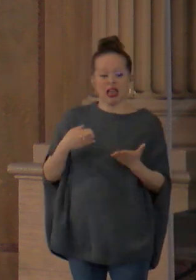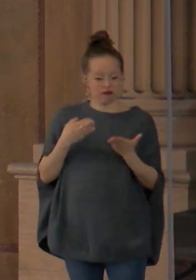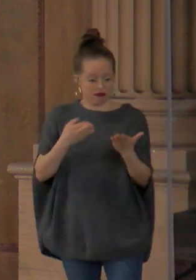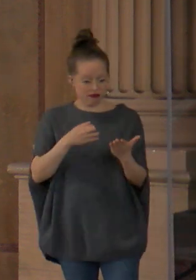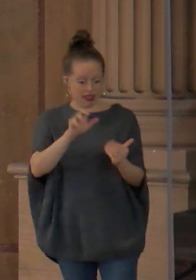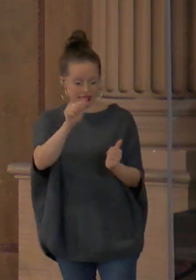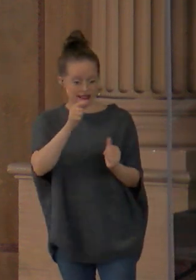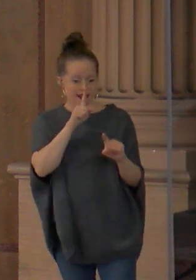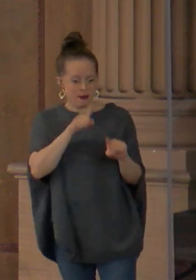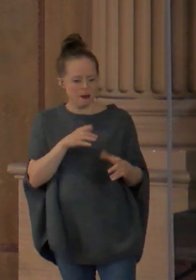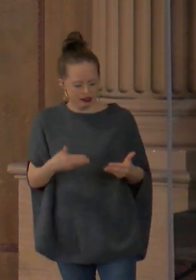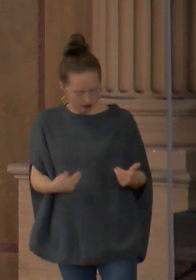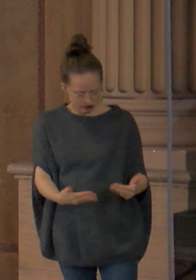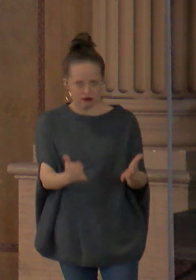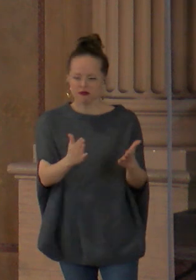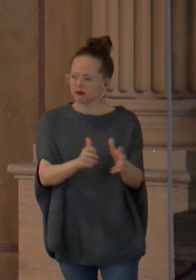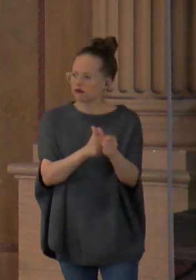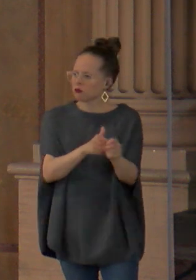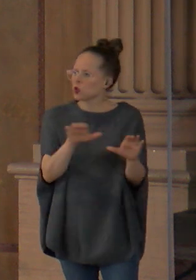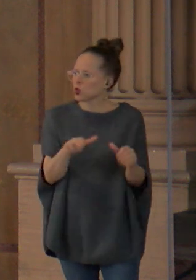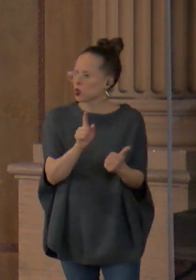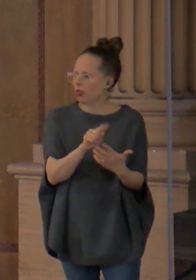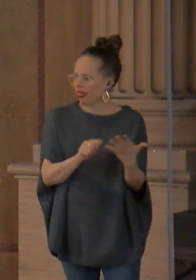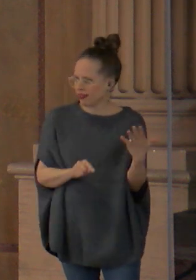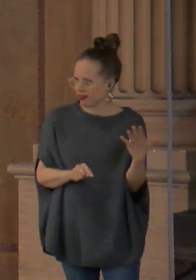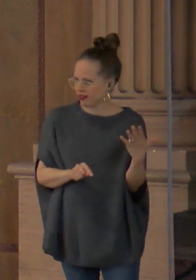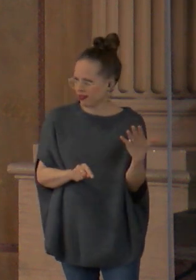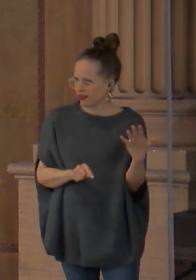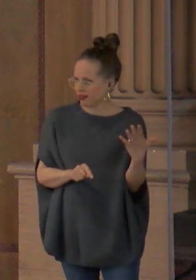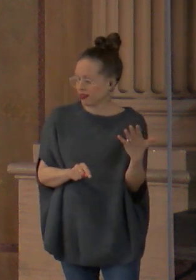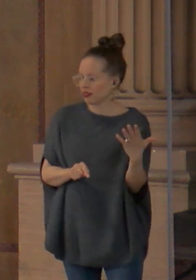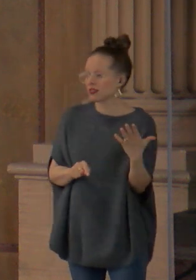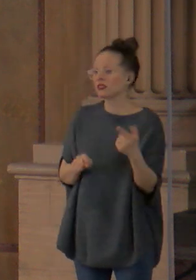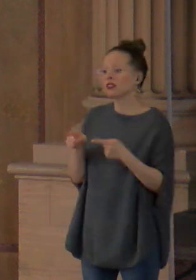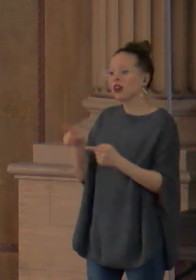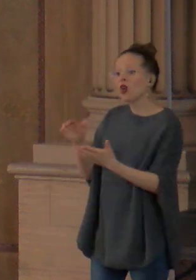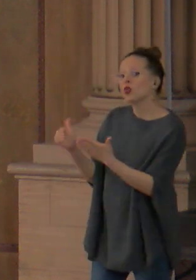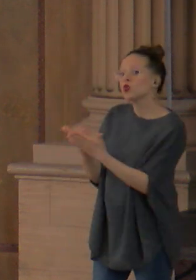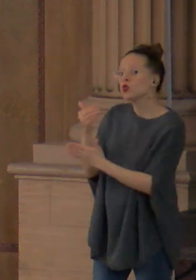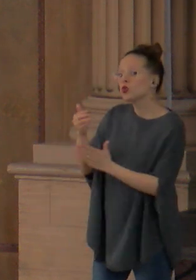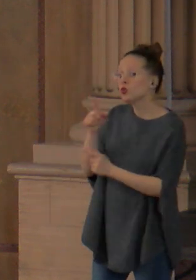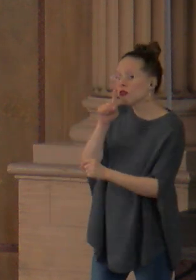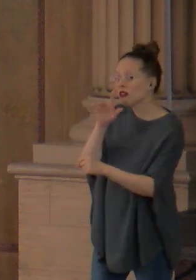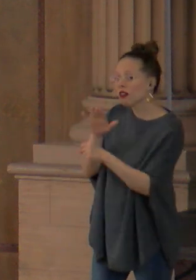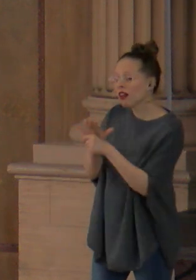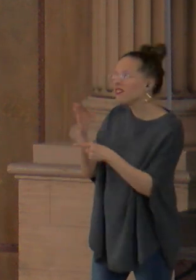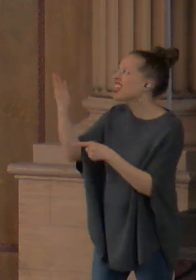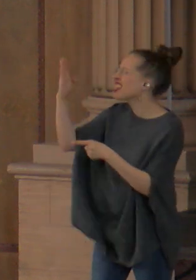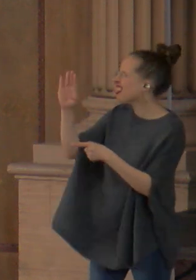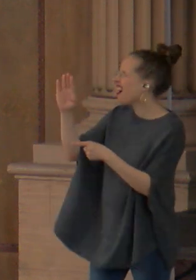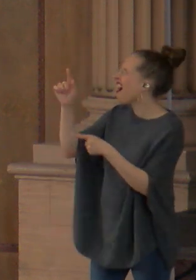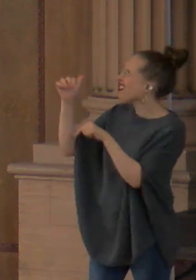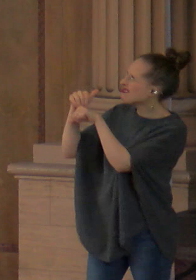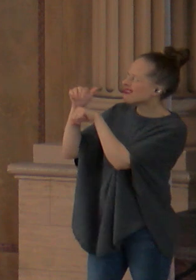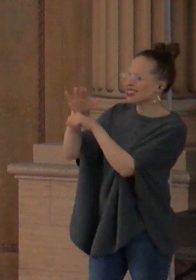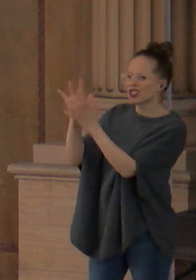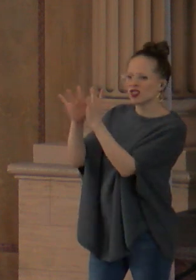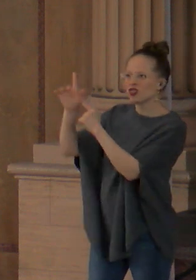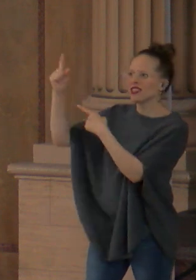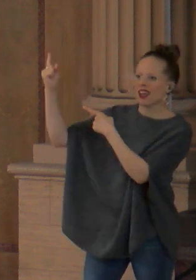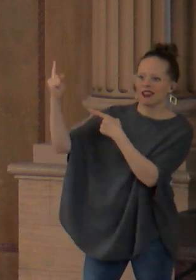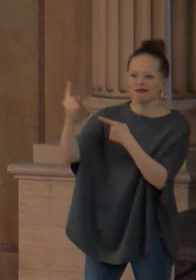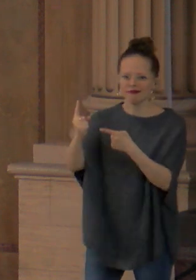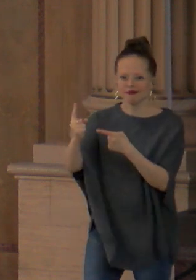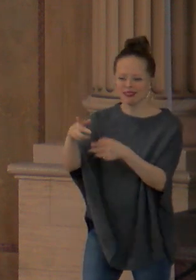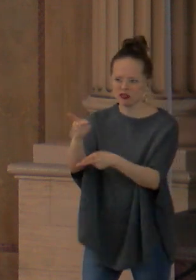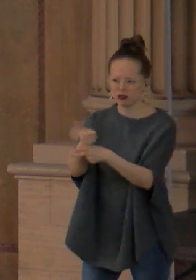God took on himself all the responsibility, and he did all that needed to be done in Jesus. And so Paul here